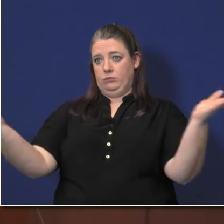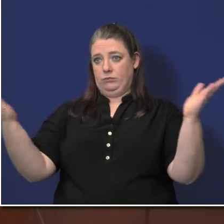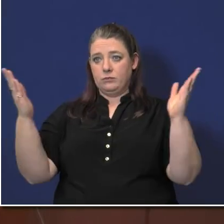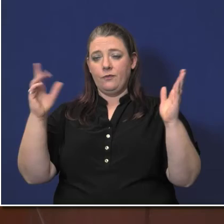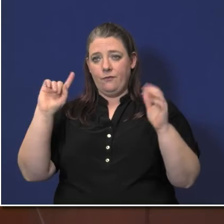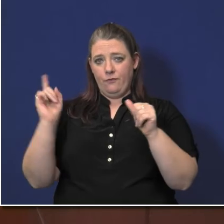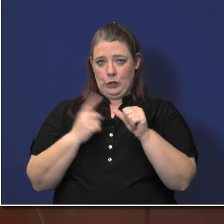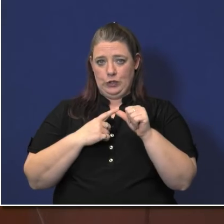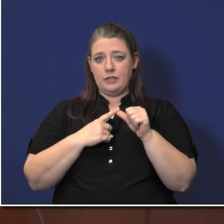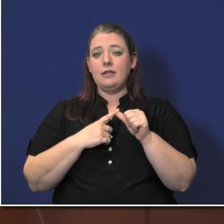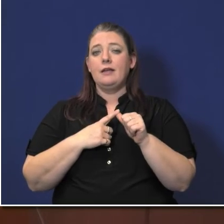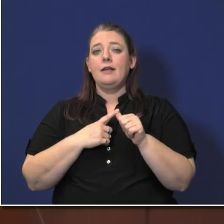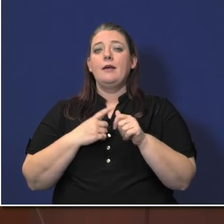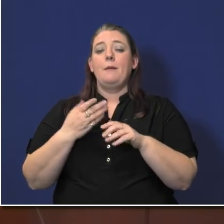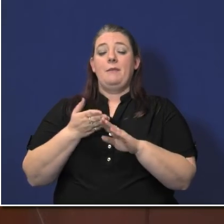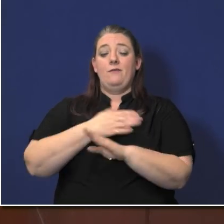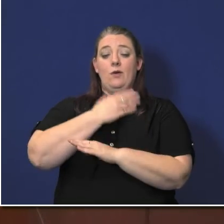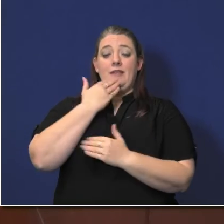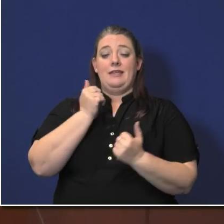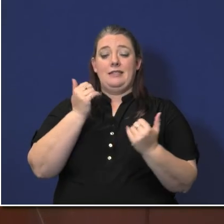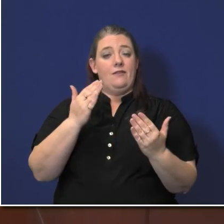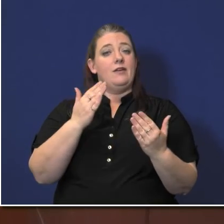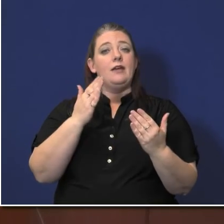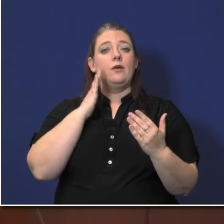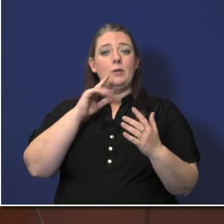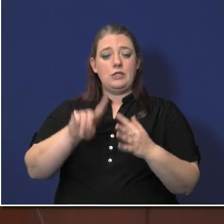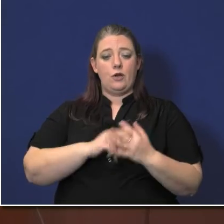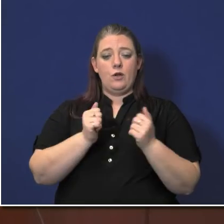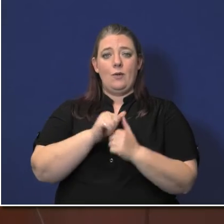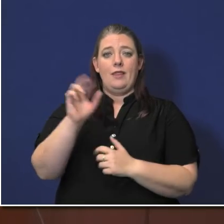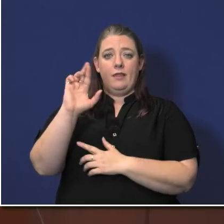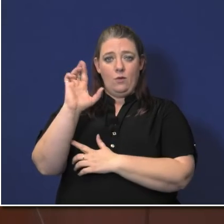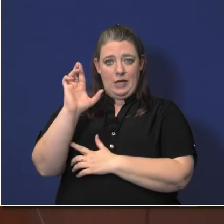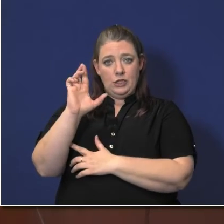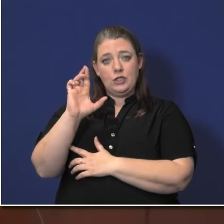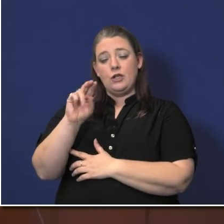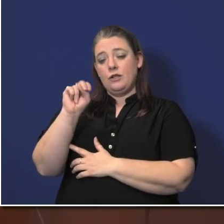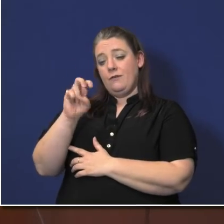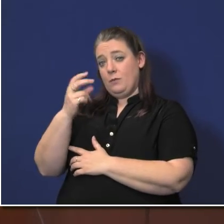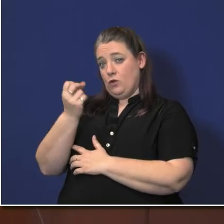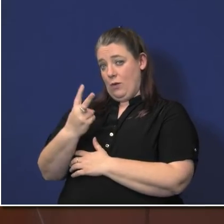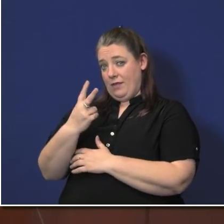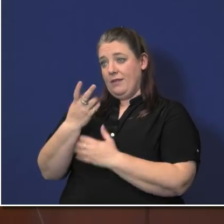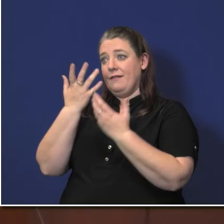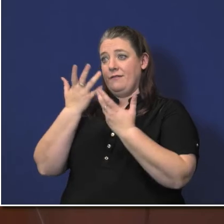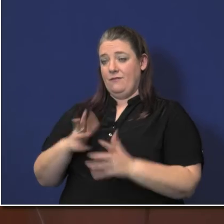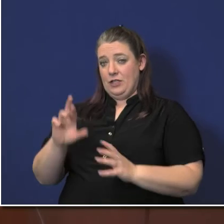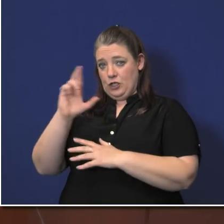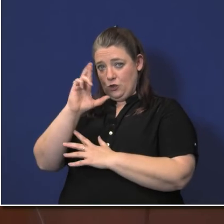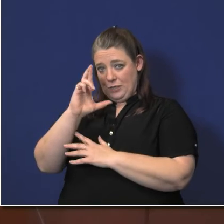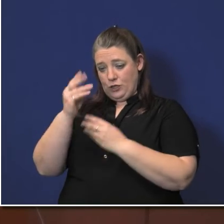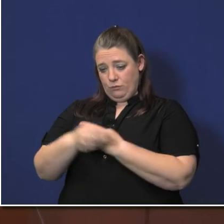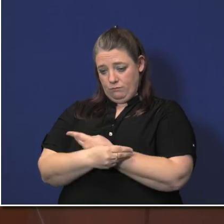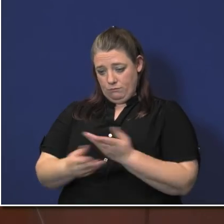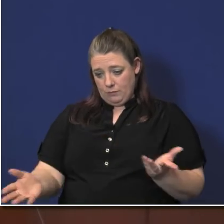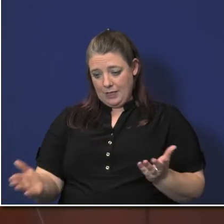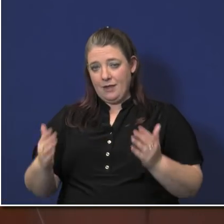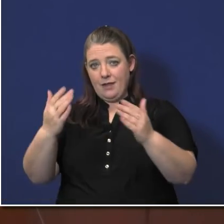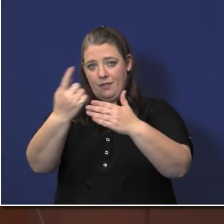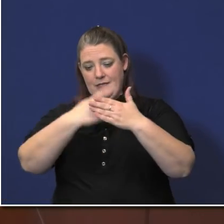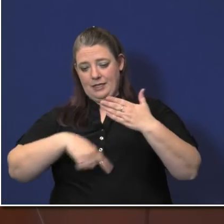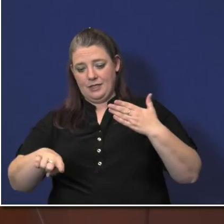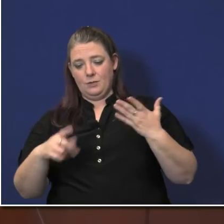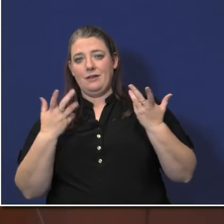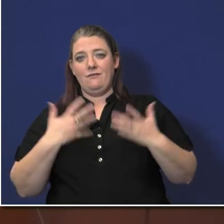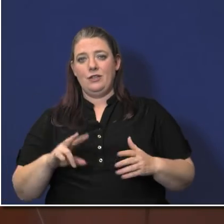first. Before Thanksgiving, we began with Cy Ridge. On November the 12th, we completed Cy Ridge, and the next week we completed